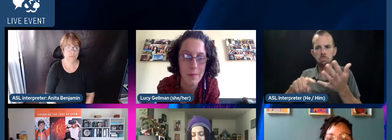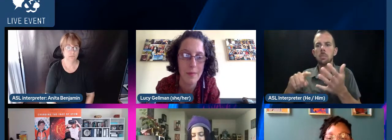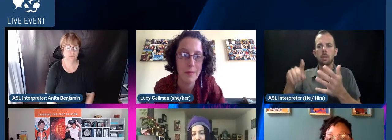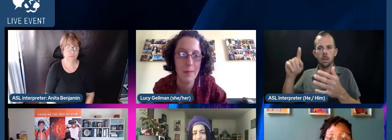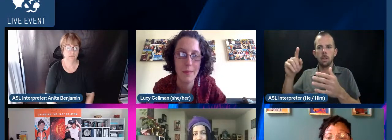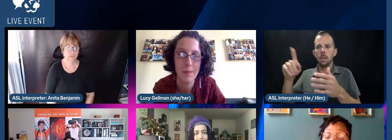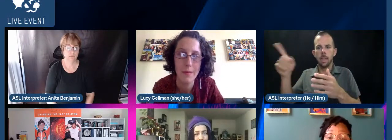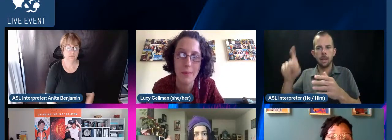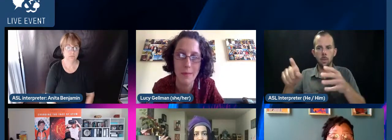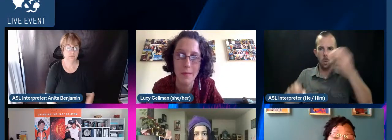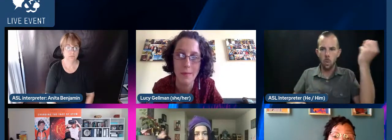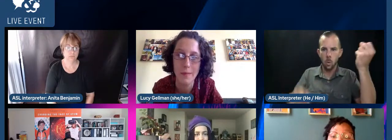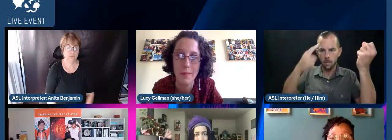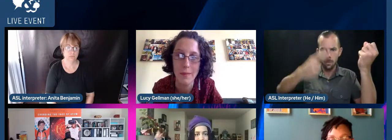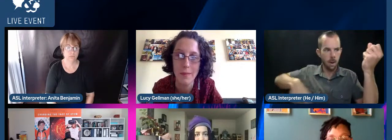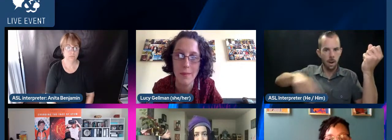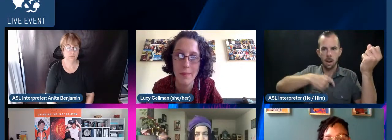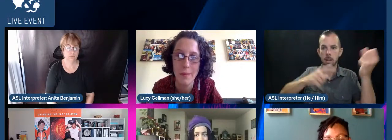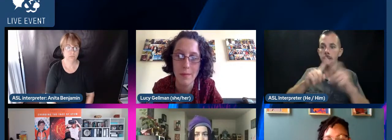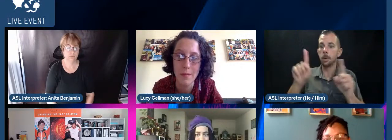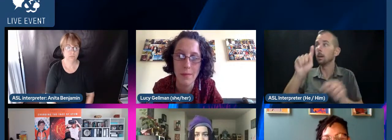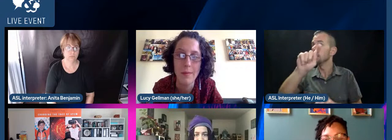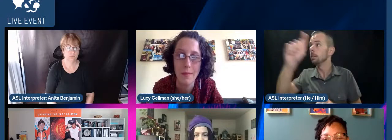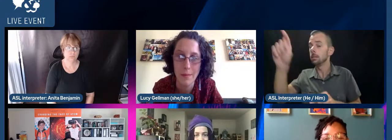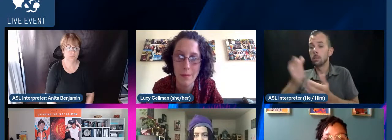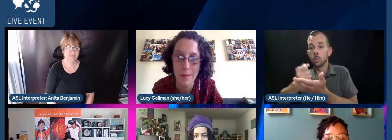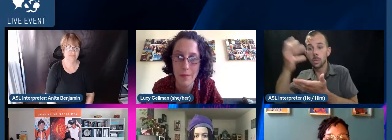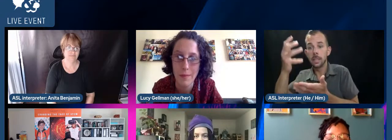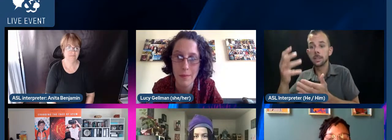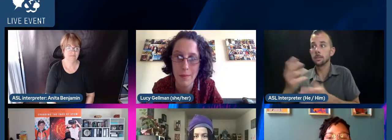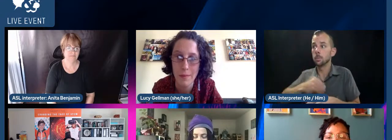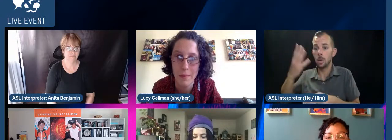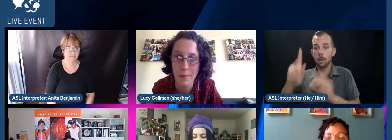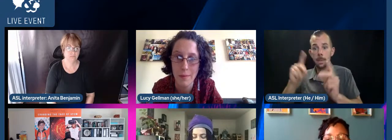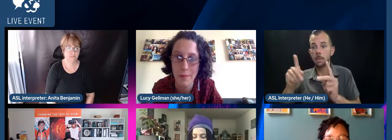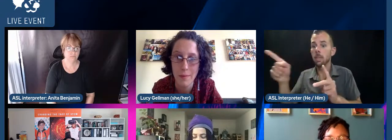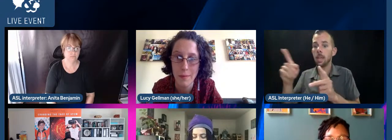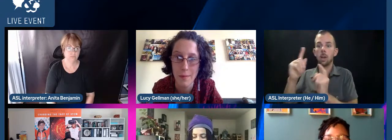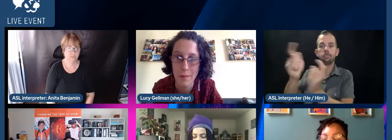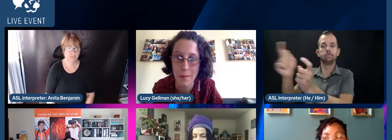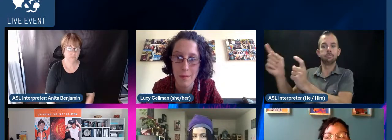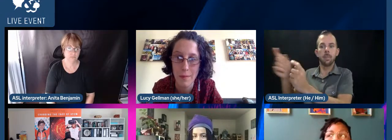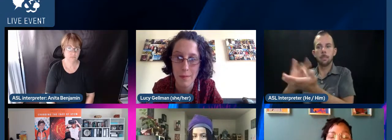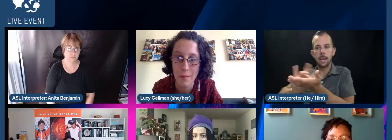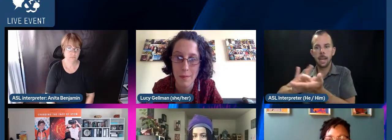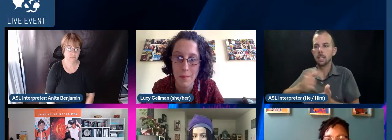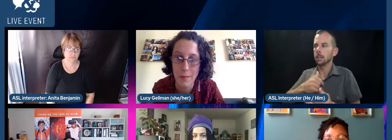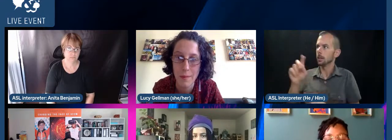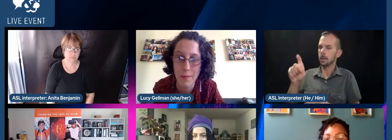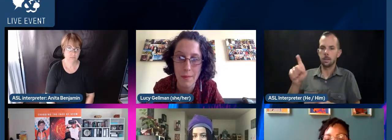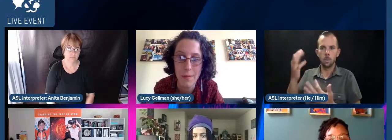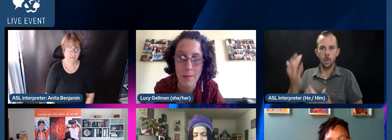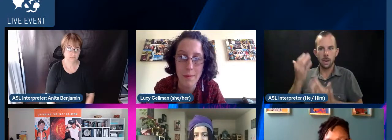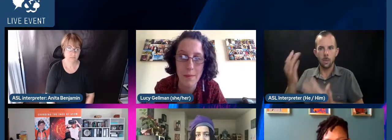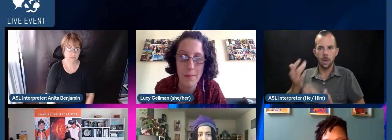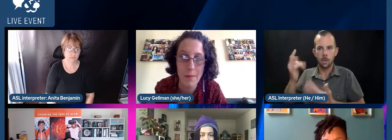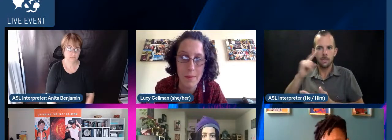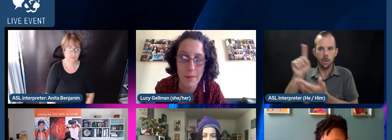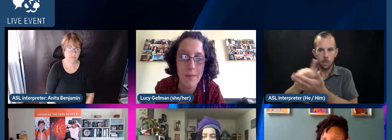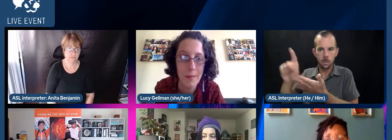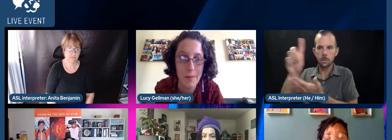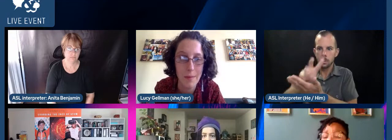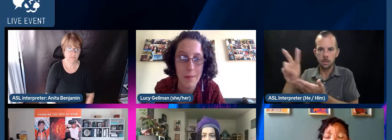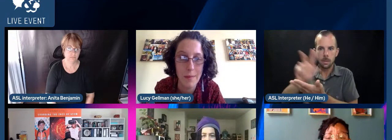have to be patient for a day. I had to wait weeks to get my medication. Okay, so like me, I understand that people have different